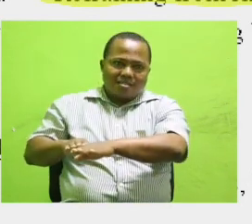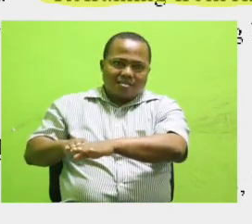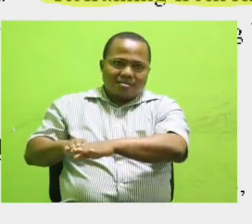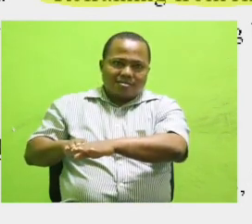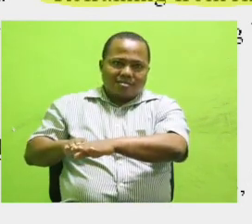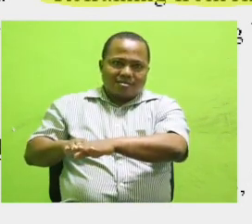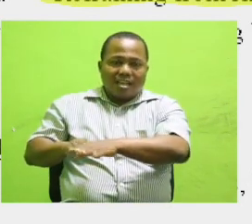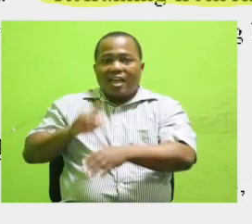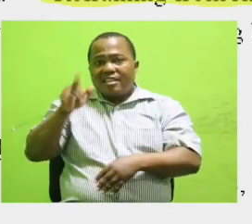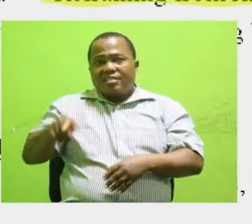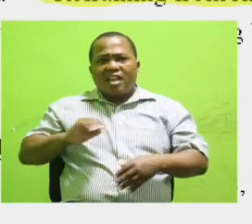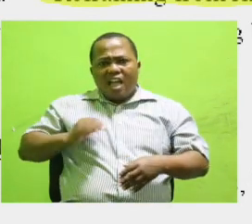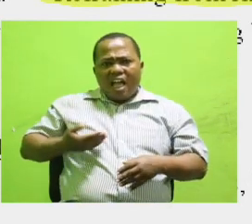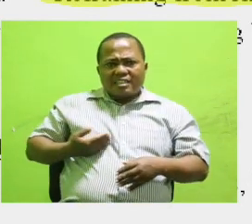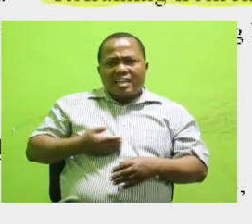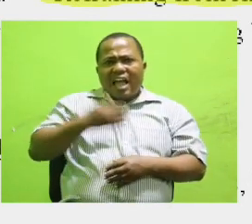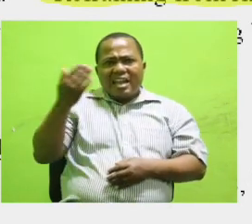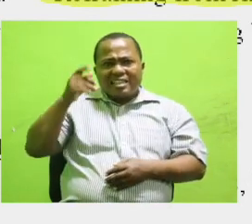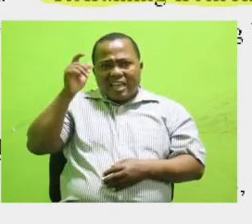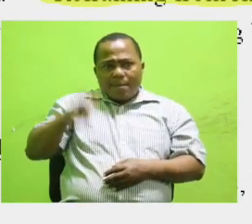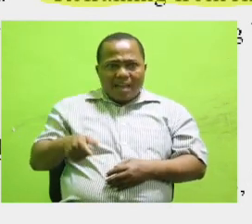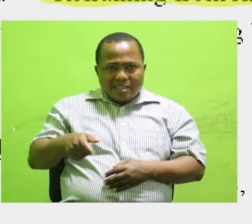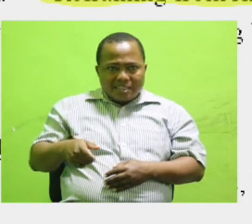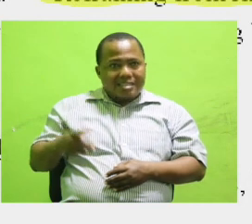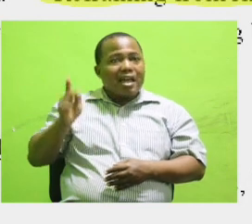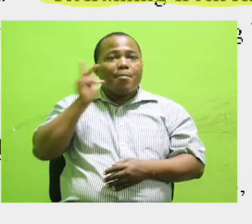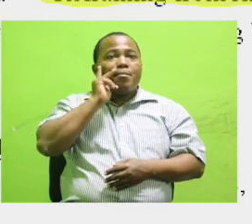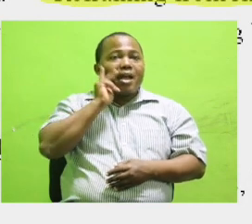would spread. So refraining from